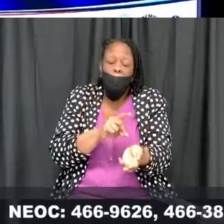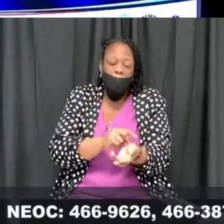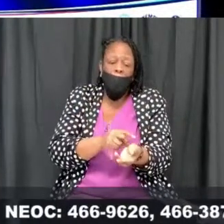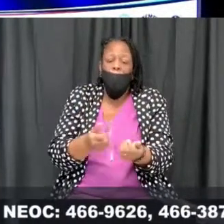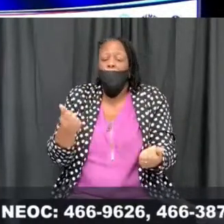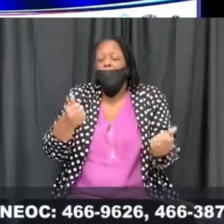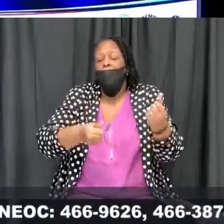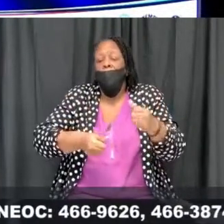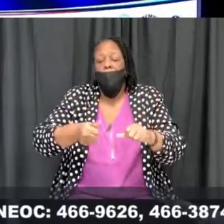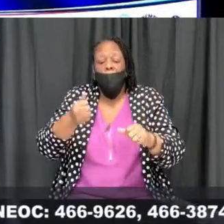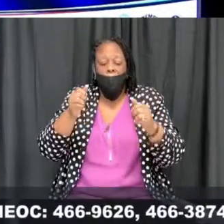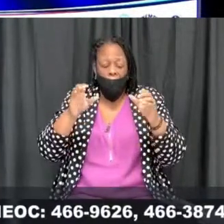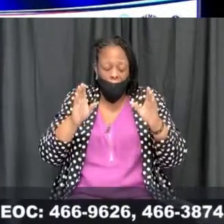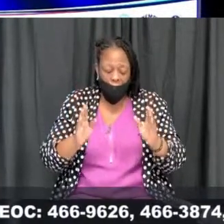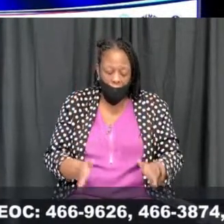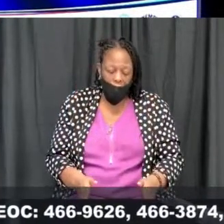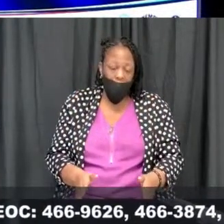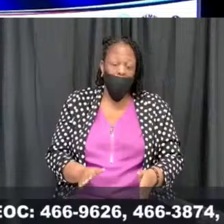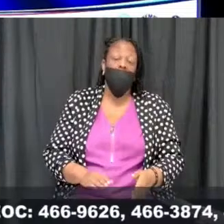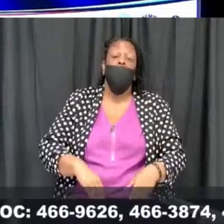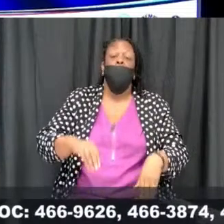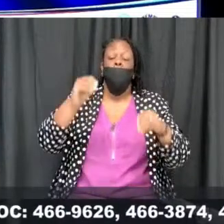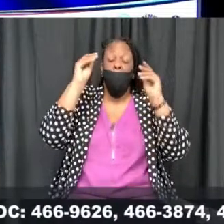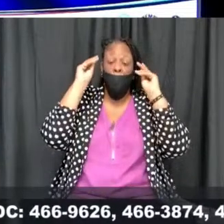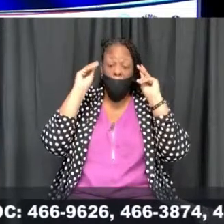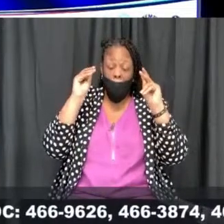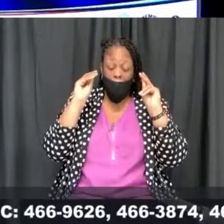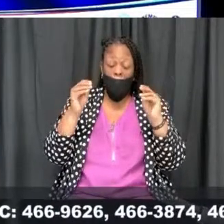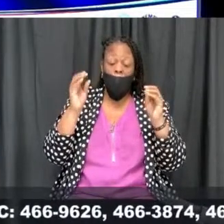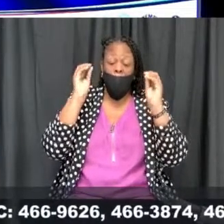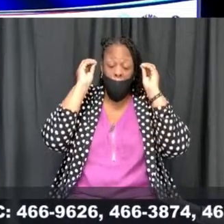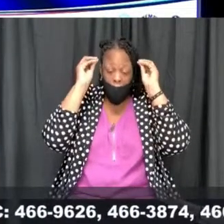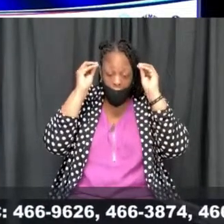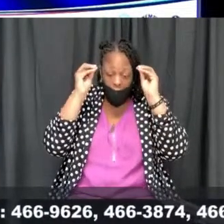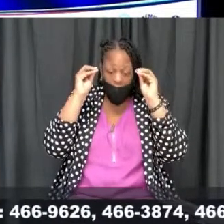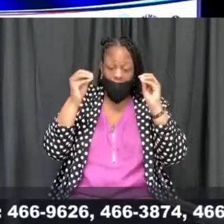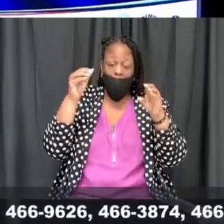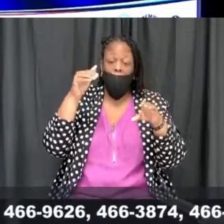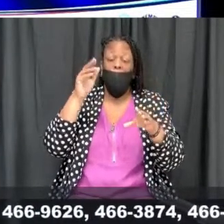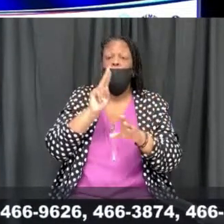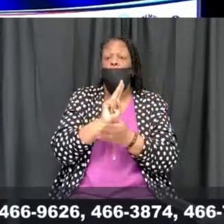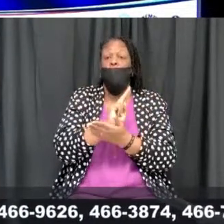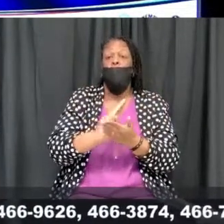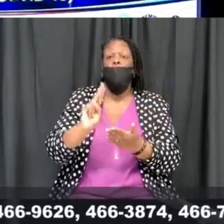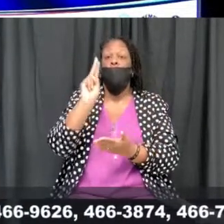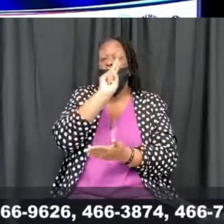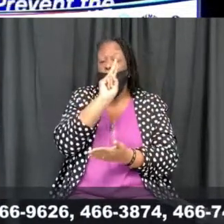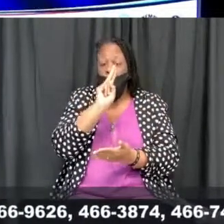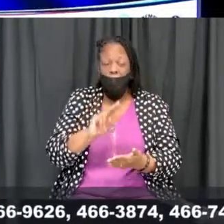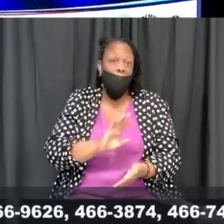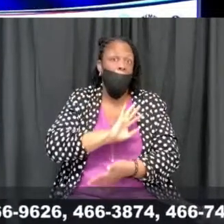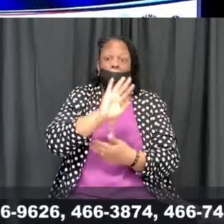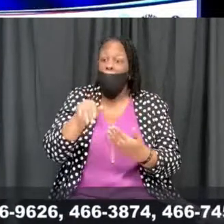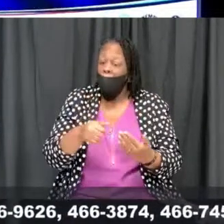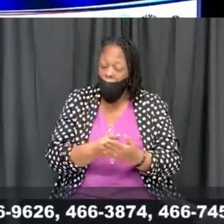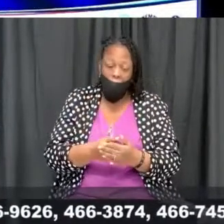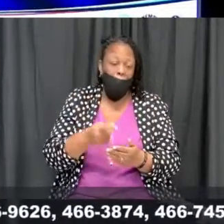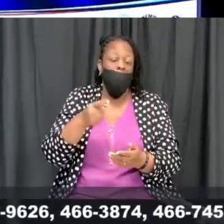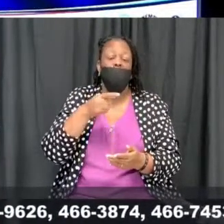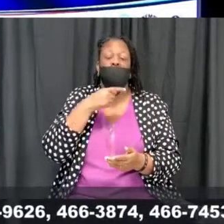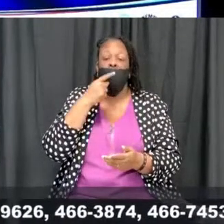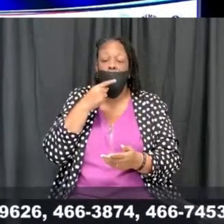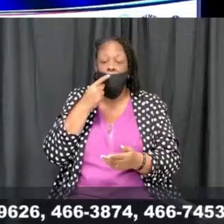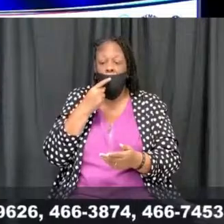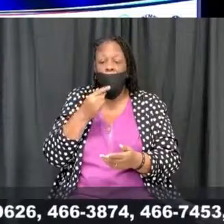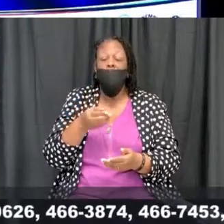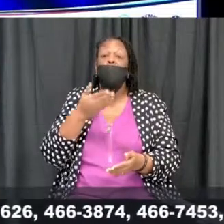in the region, those who are teaching at universities, professors and so on, they are speaking about the benefits of